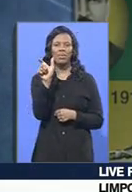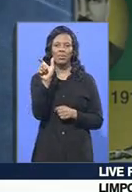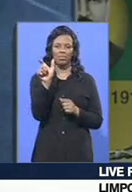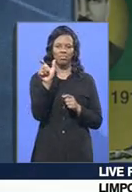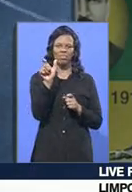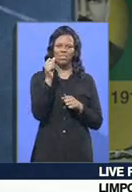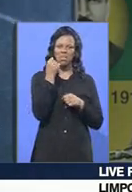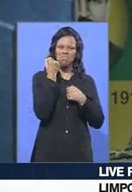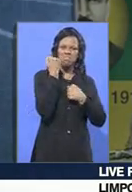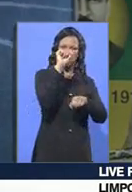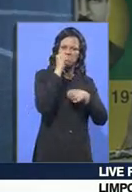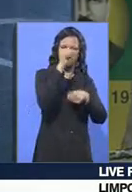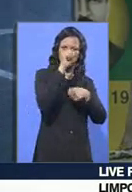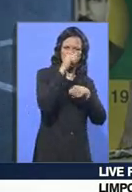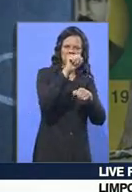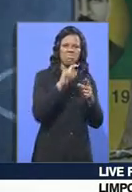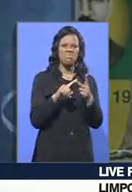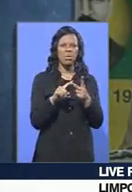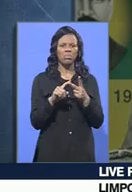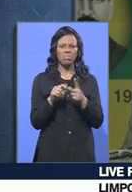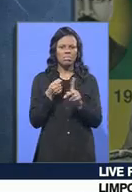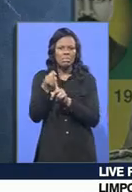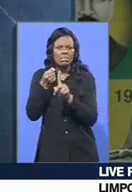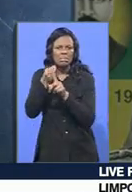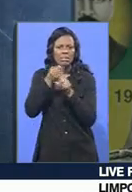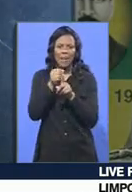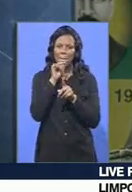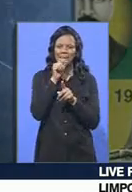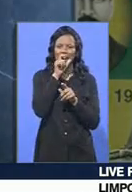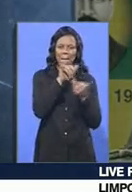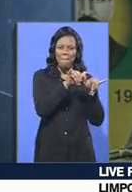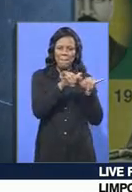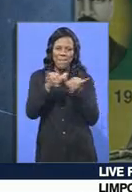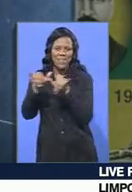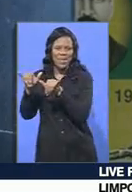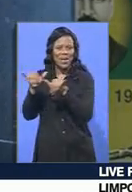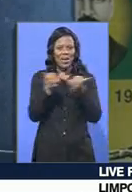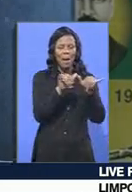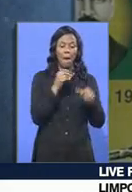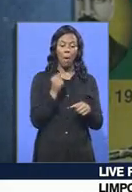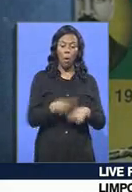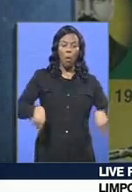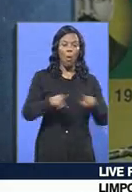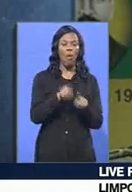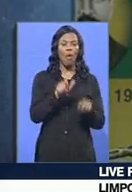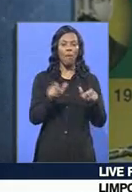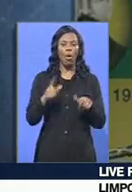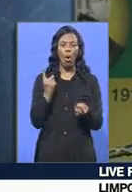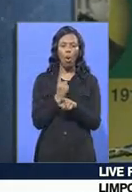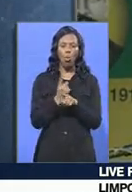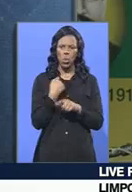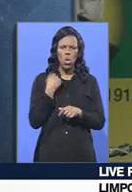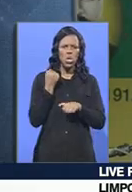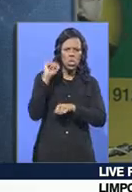community organizations in Soweto and elsewhere, linking daily struggles with the release